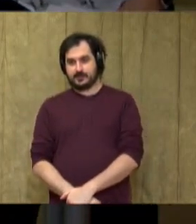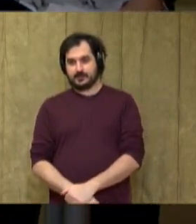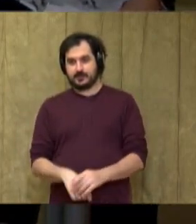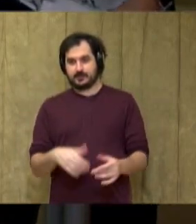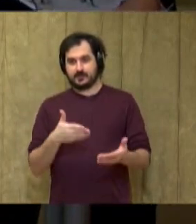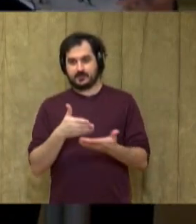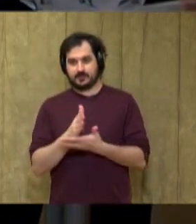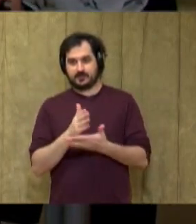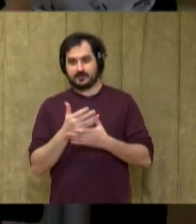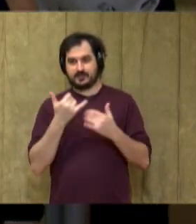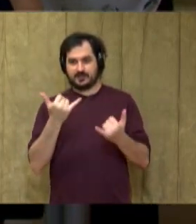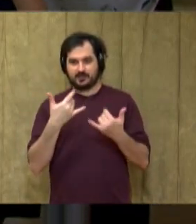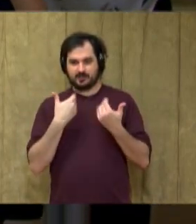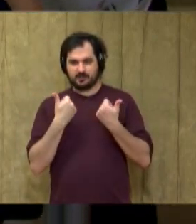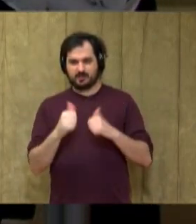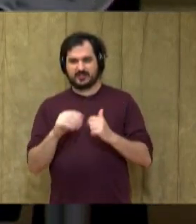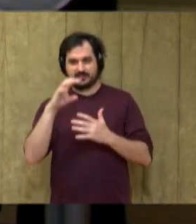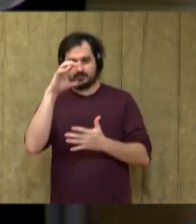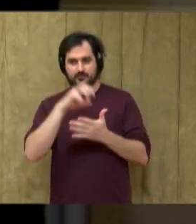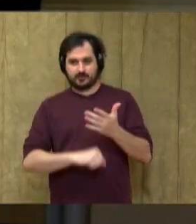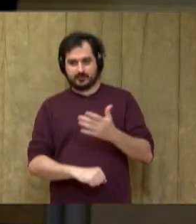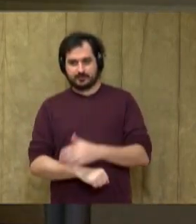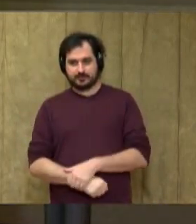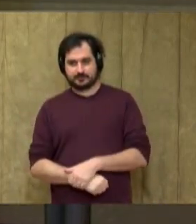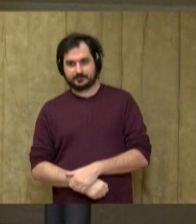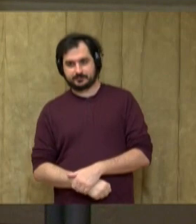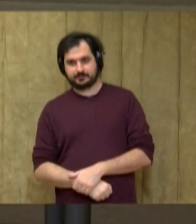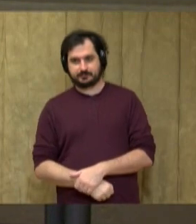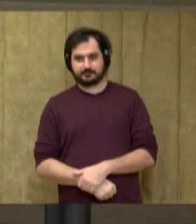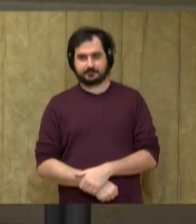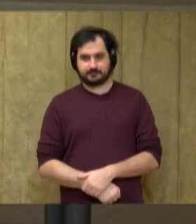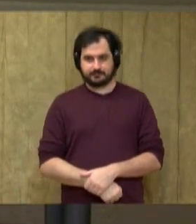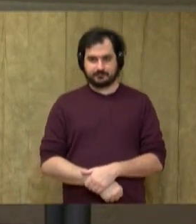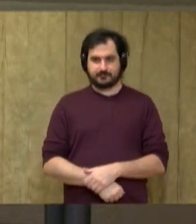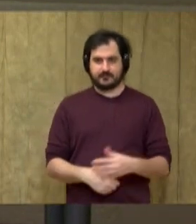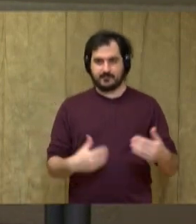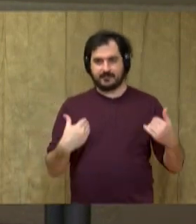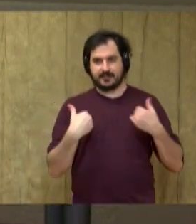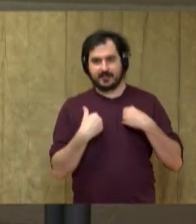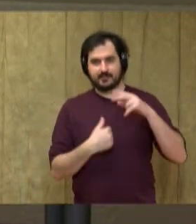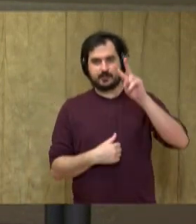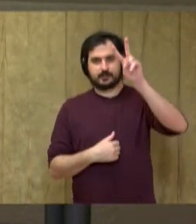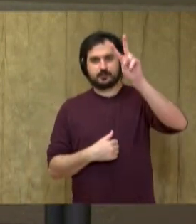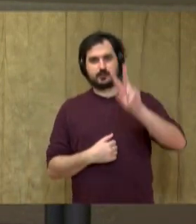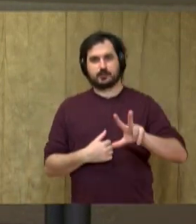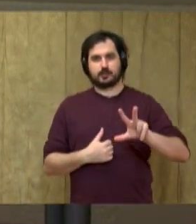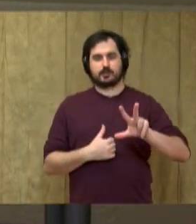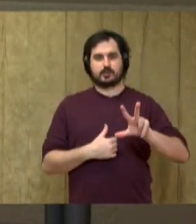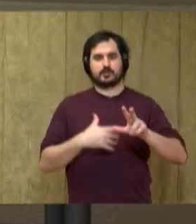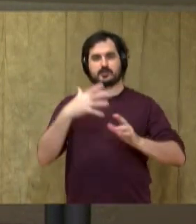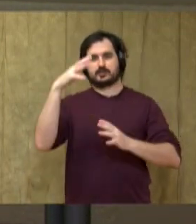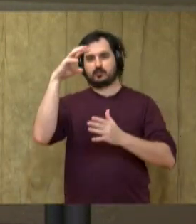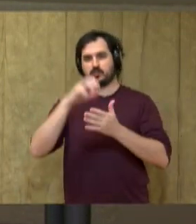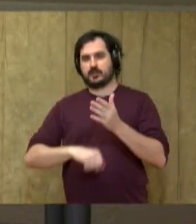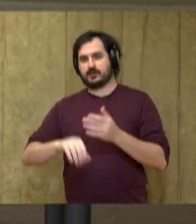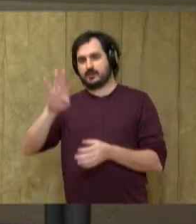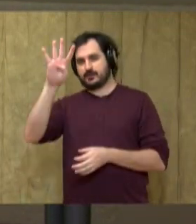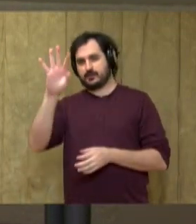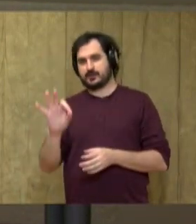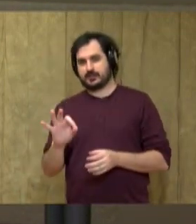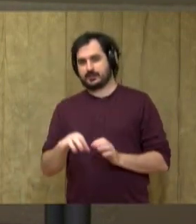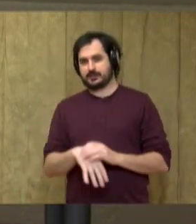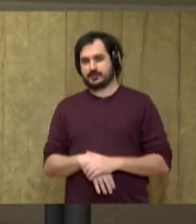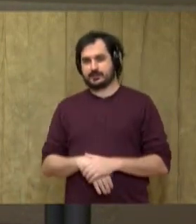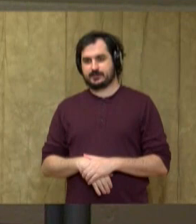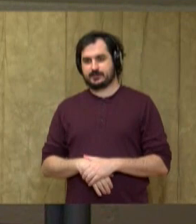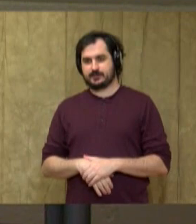All right, now let's try subtracting. So we have 2/3 minus 4/9. So